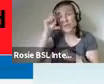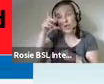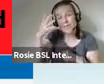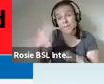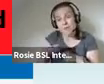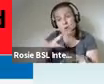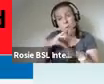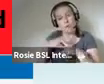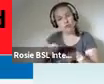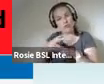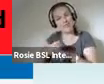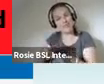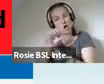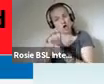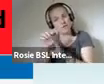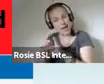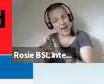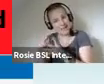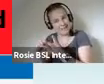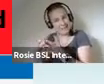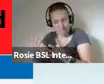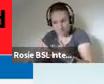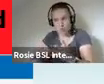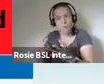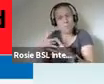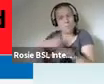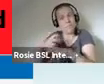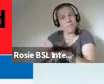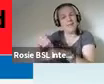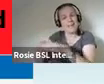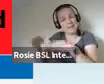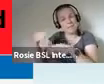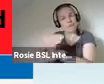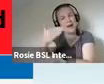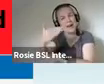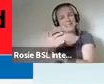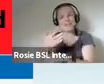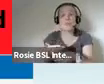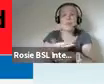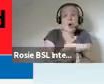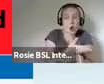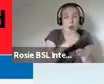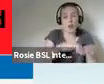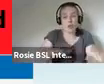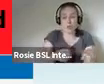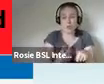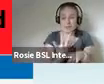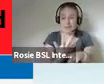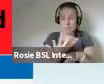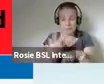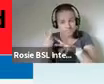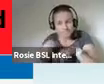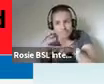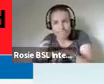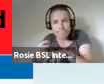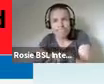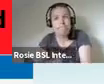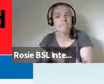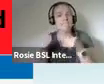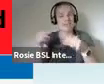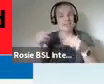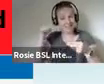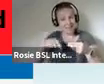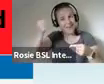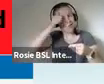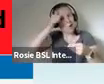findings from practice about early childhood development, and actually put it, all this knowledge and experience